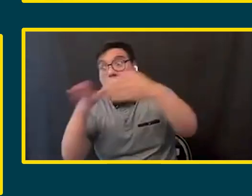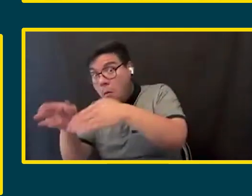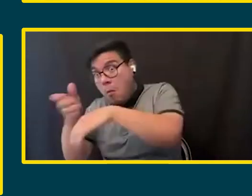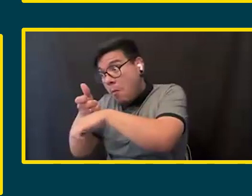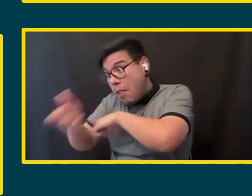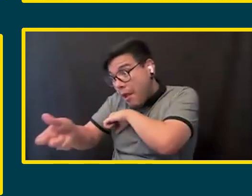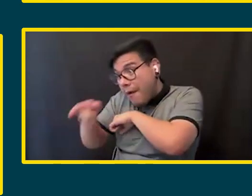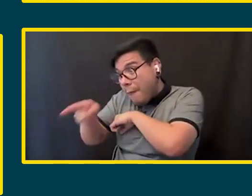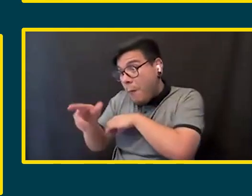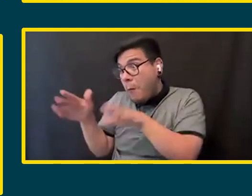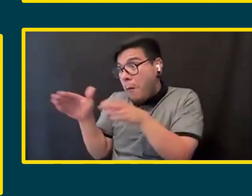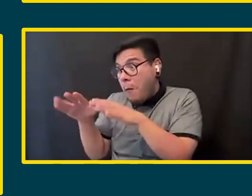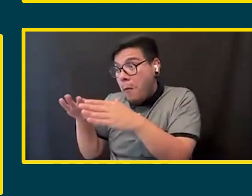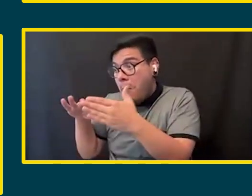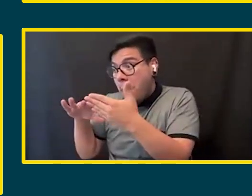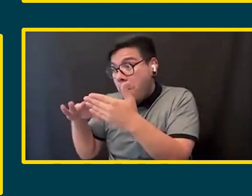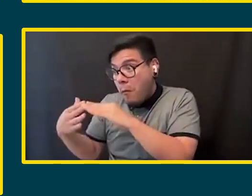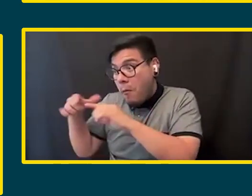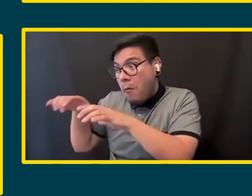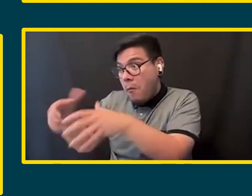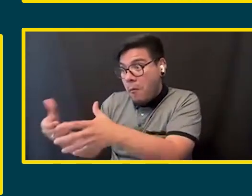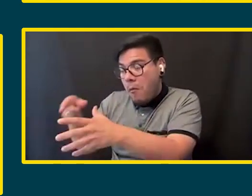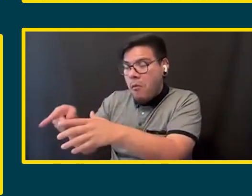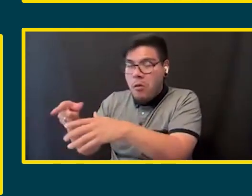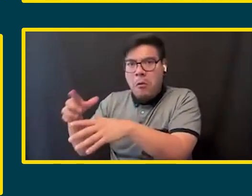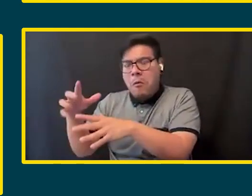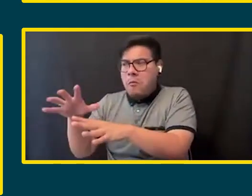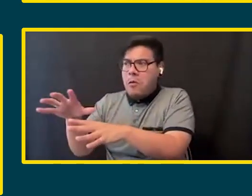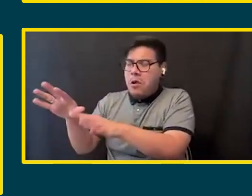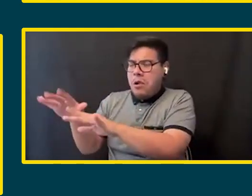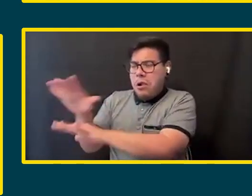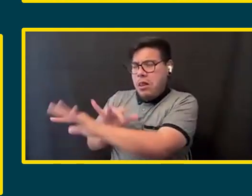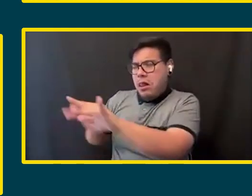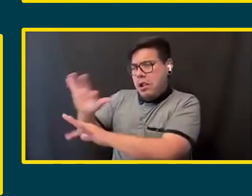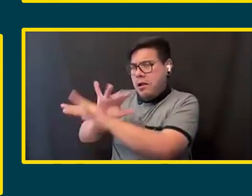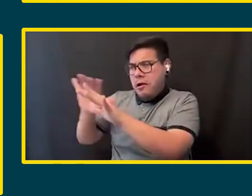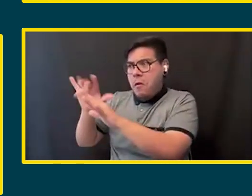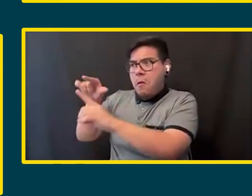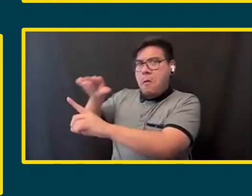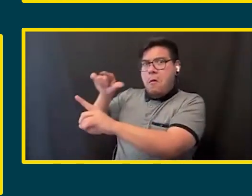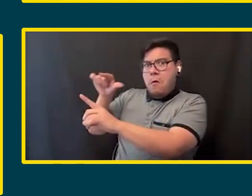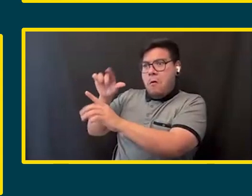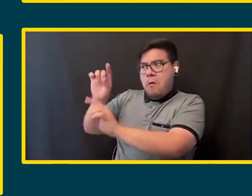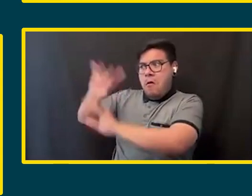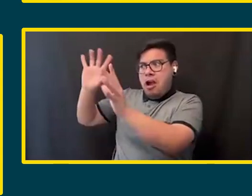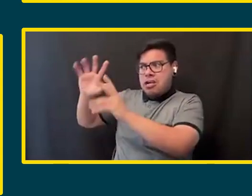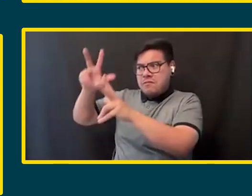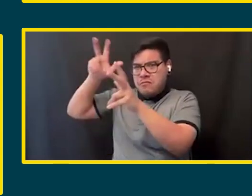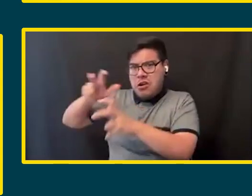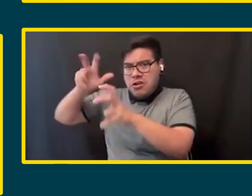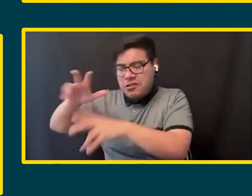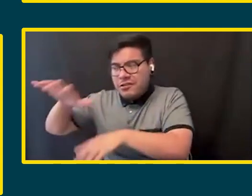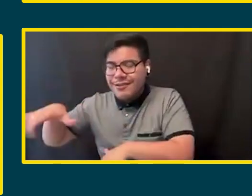group over here and make them the big scary monster in the corner. Be open